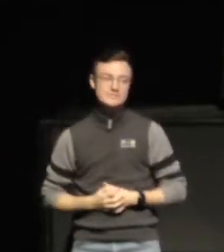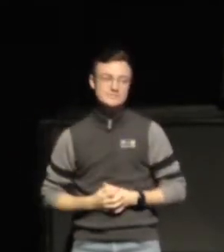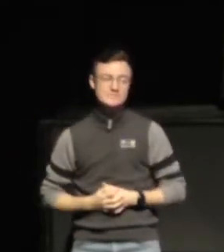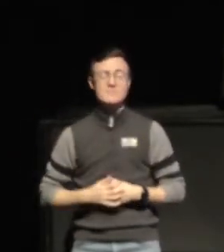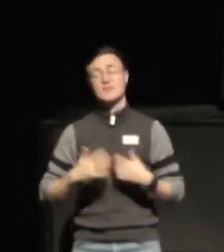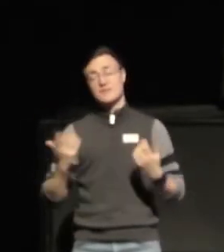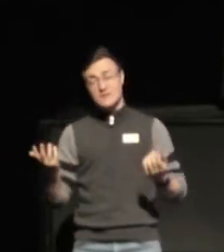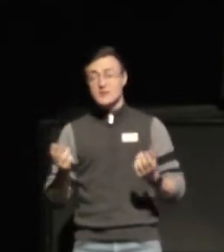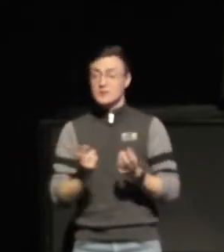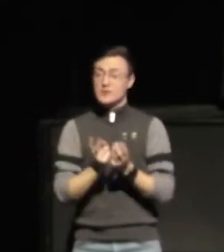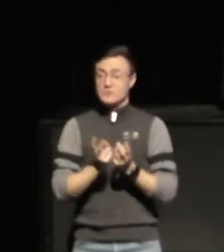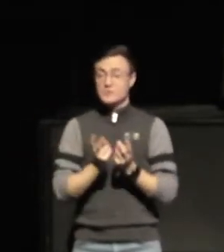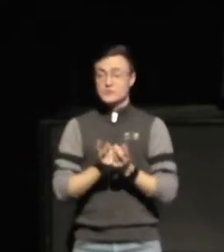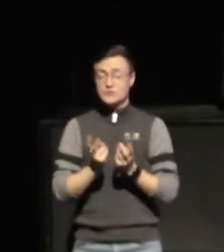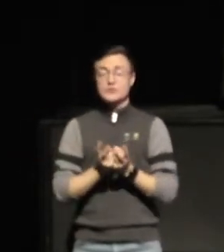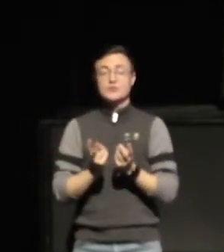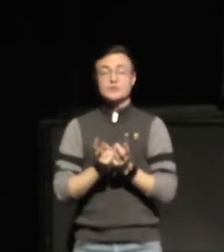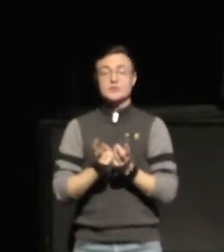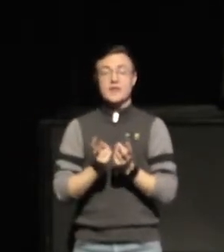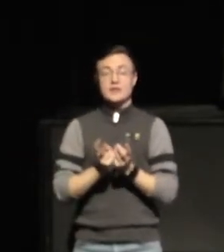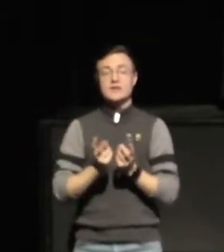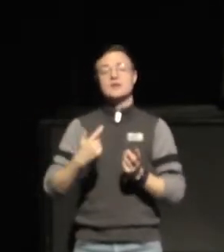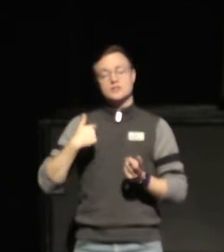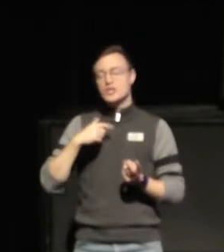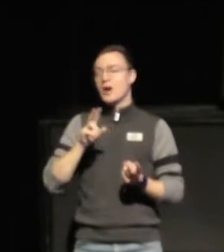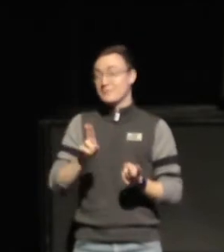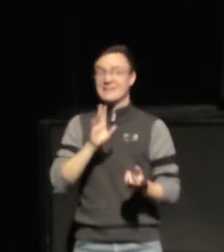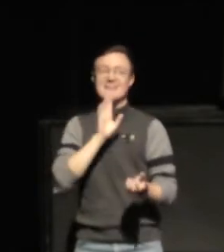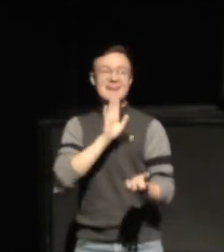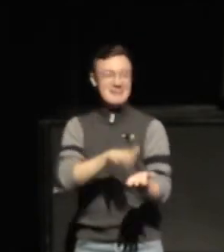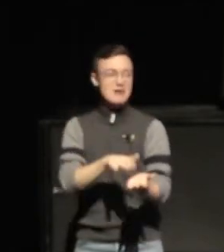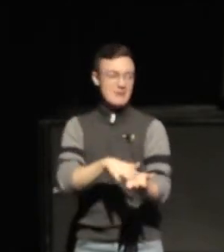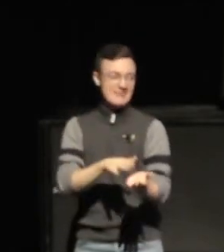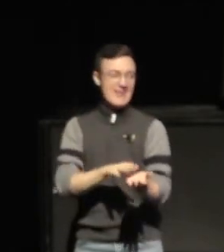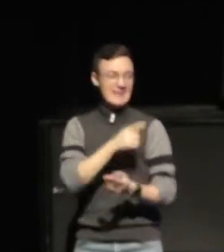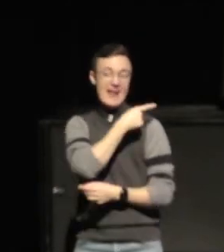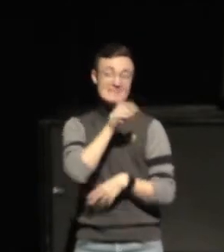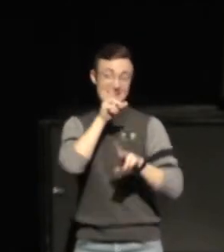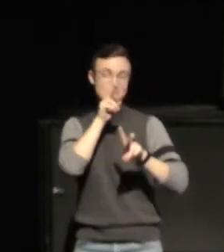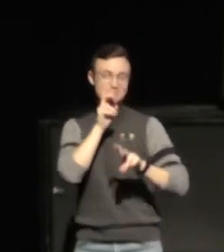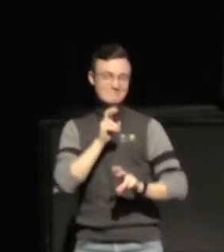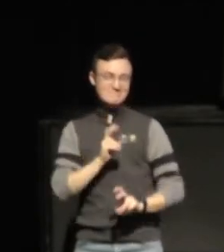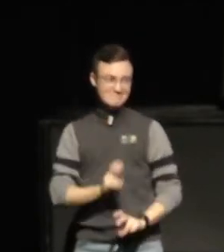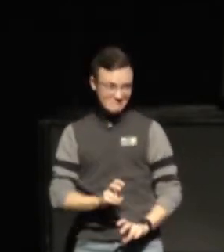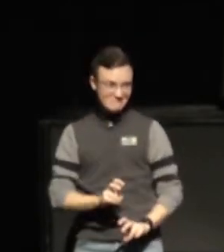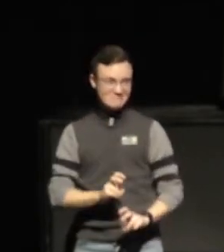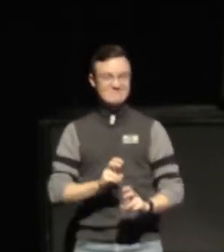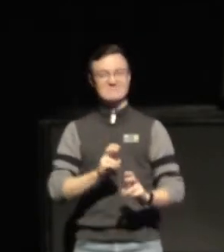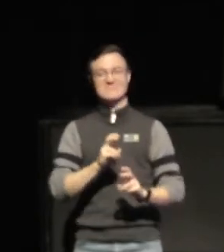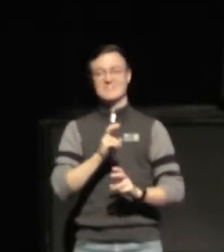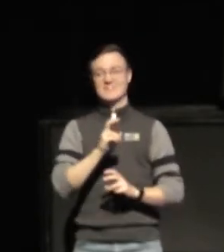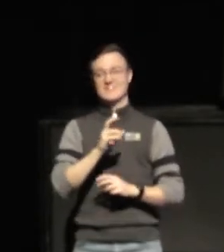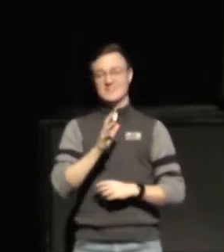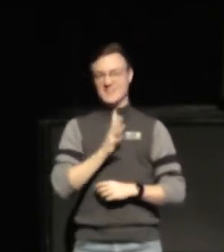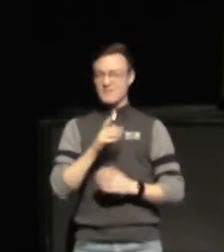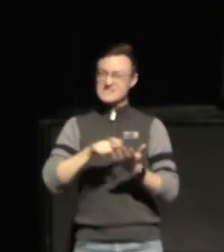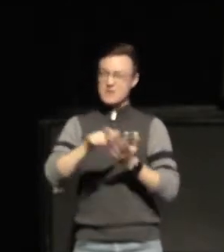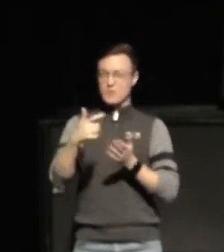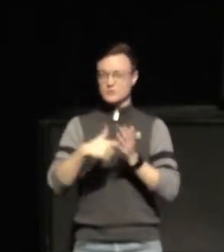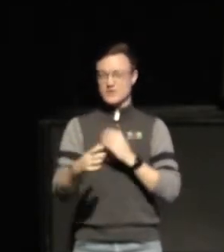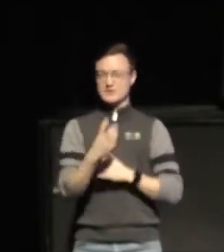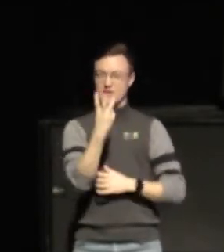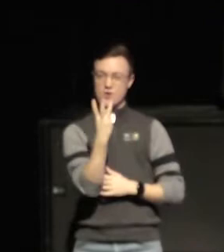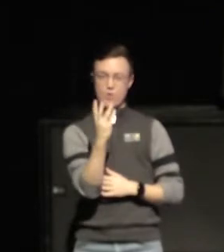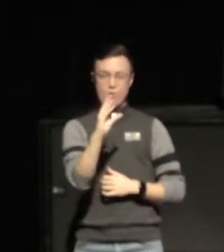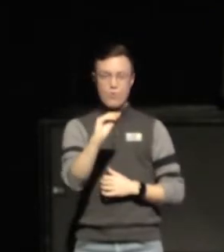Yeah, the report is, I recommend looking into it. It's called Watch 2019,